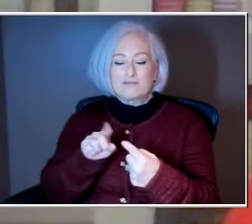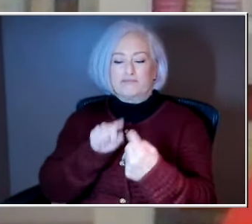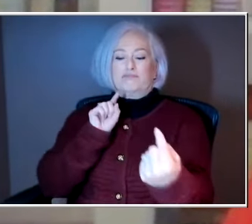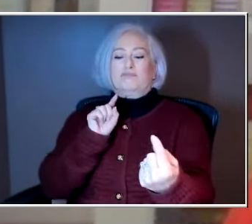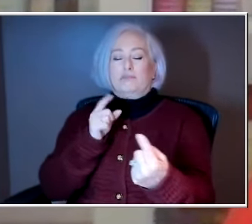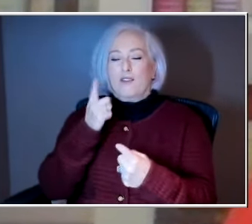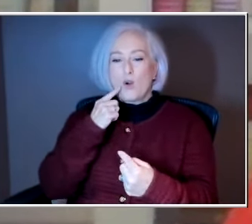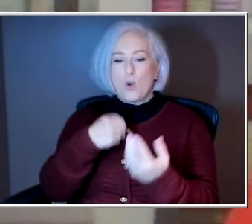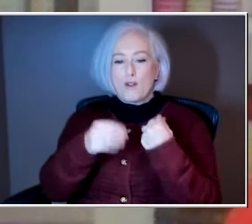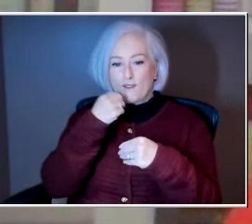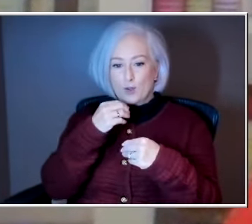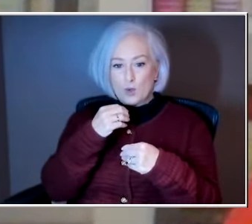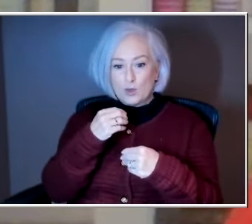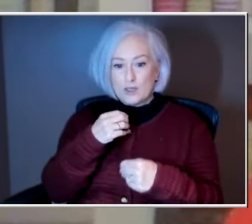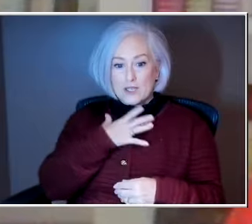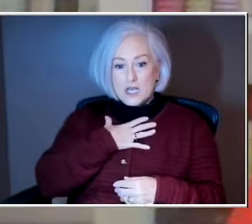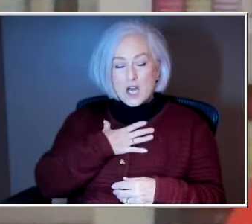be,